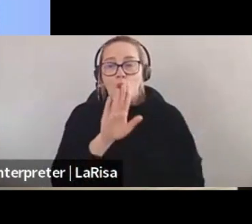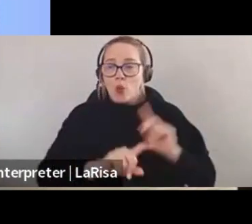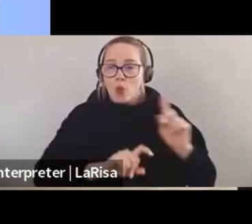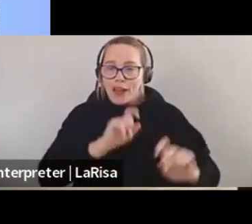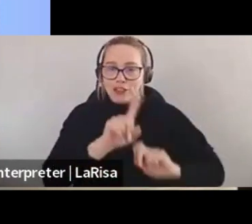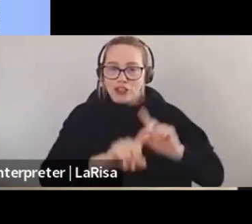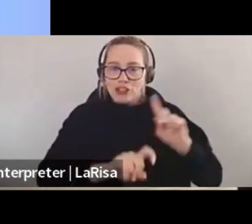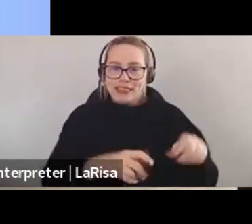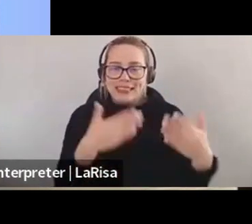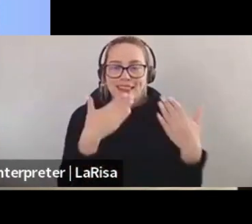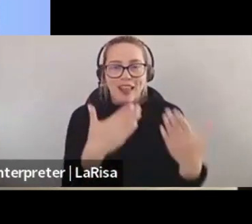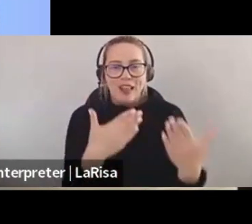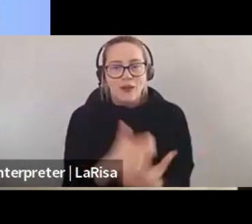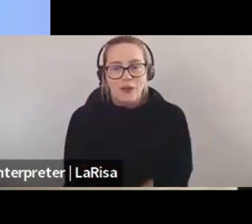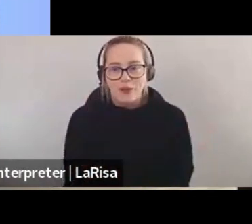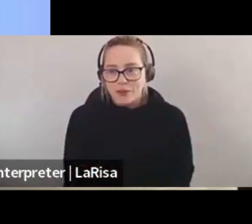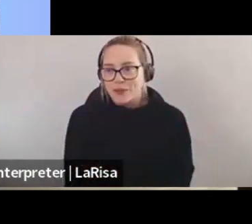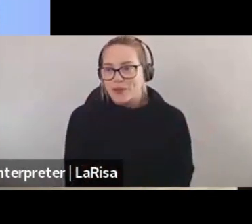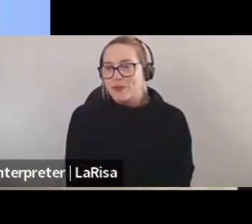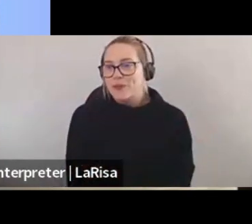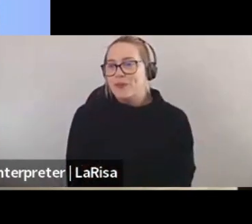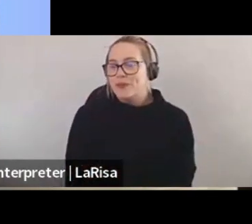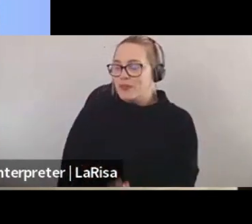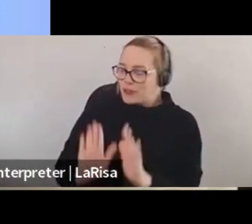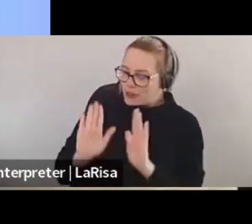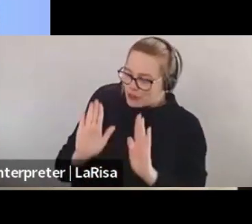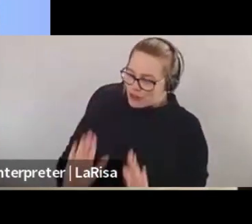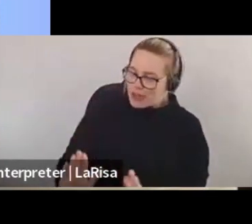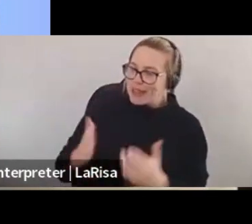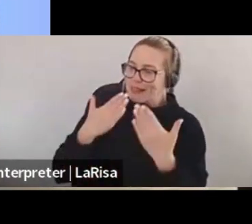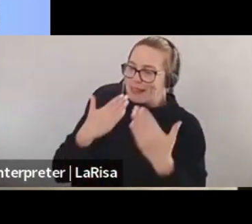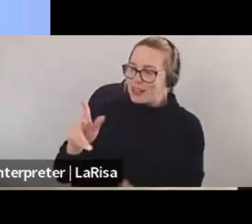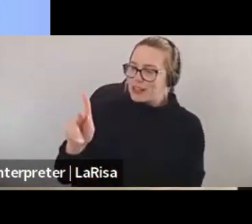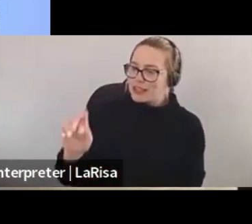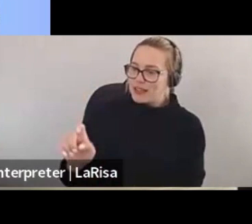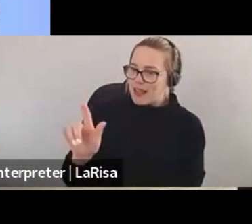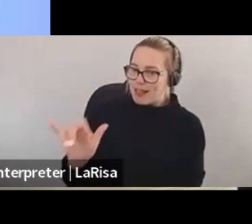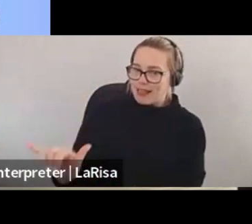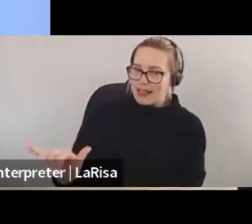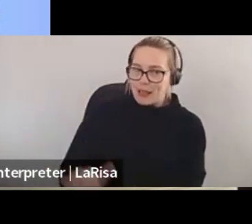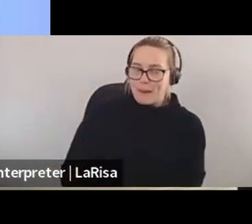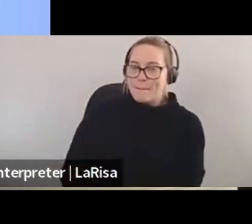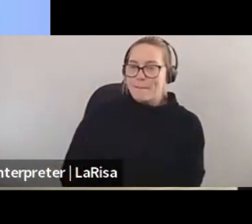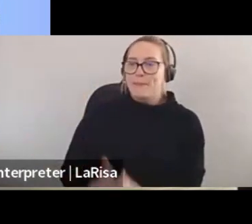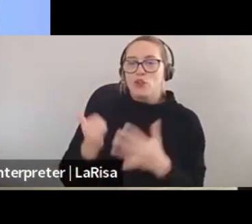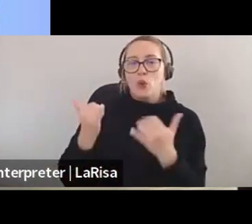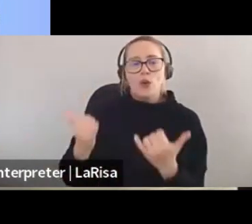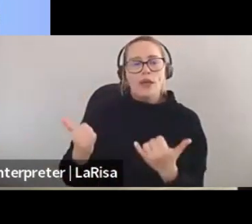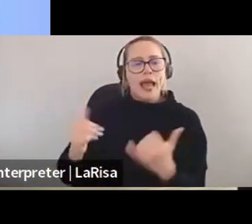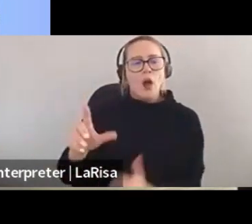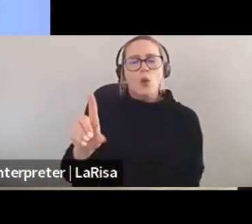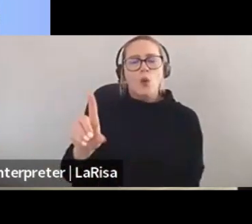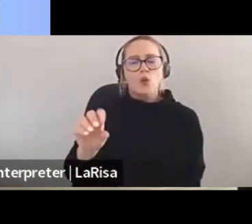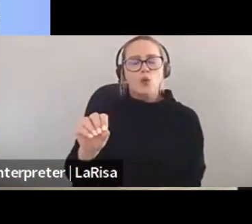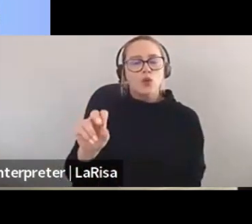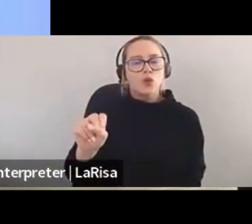being here and enjoy. We look forward to your questions. Thank you.